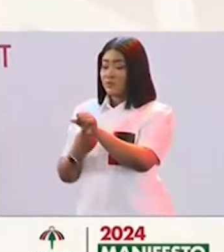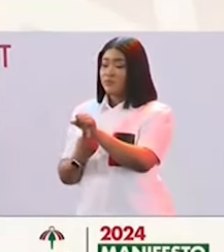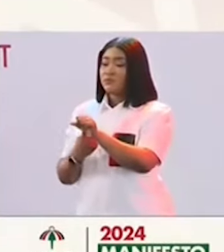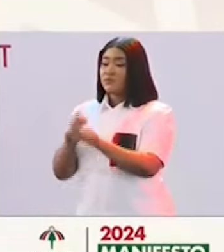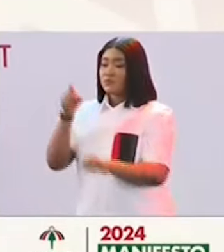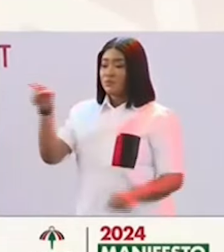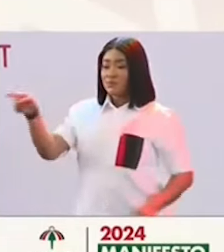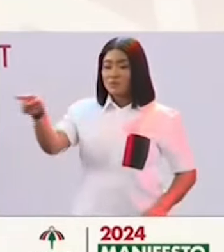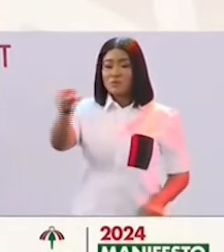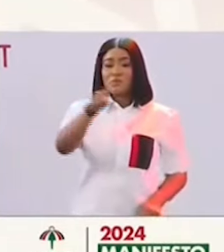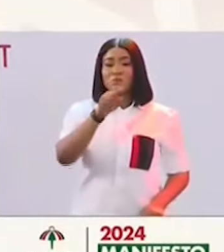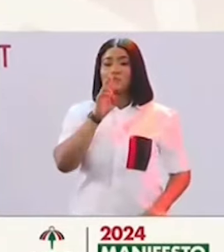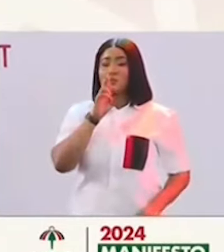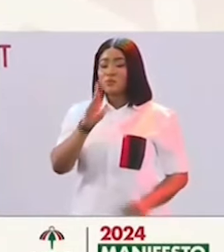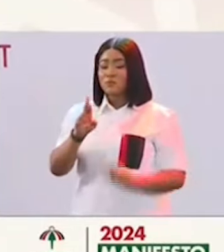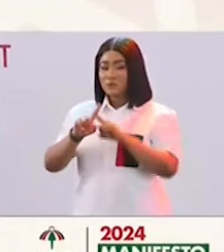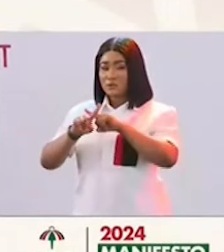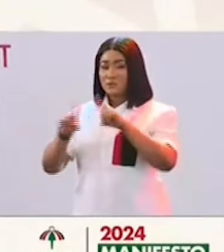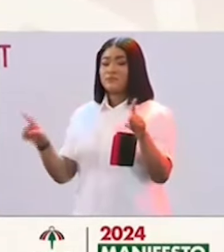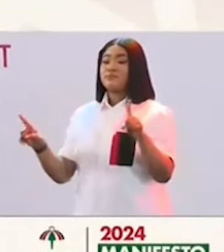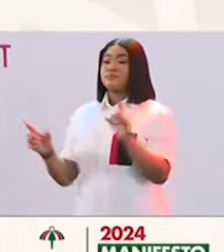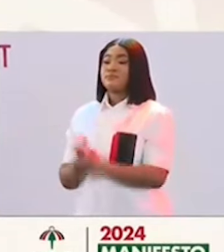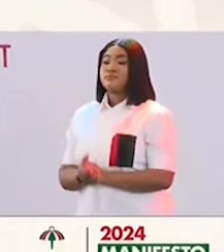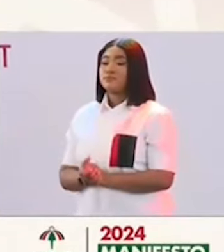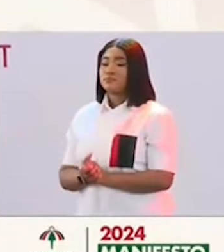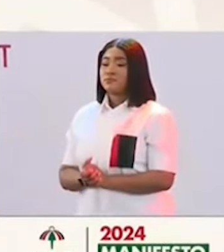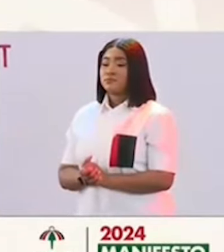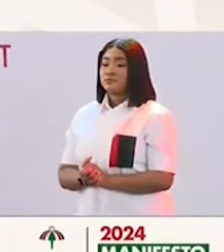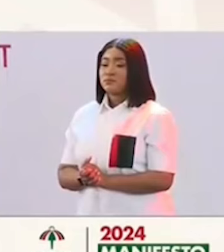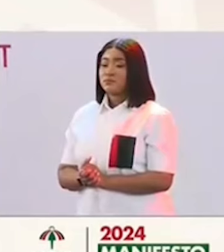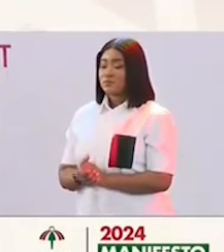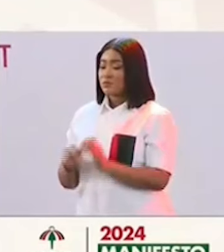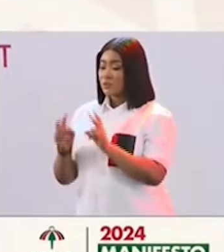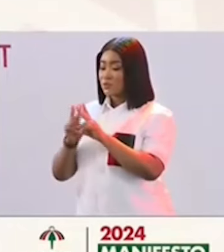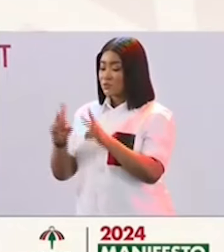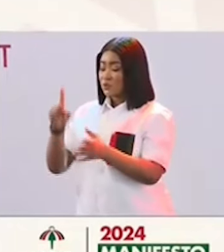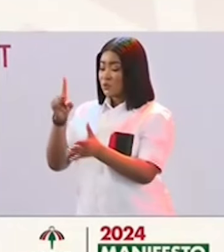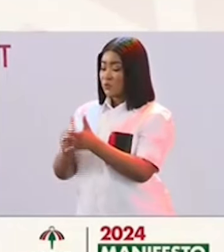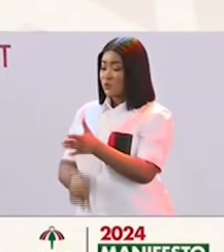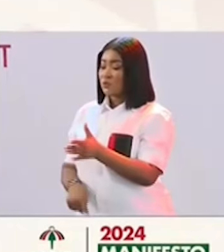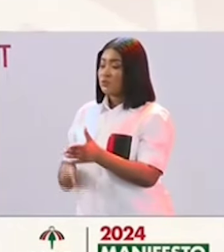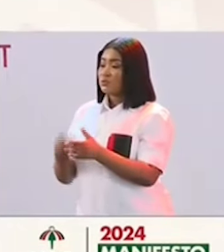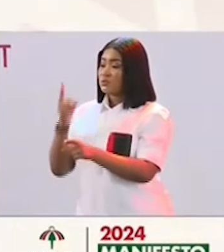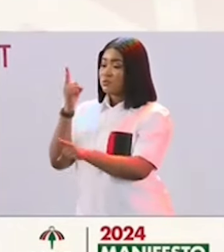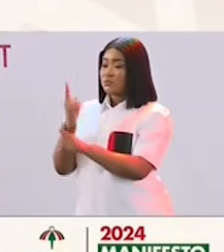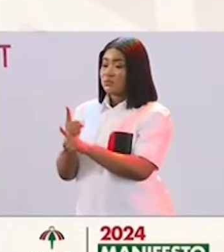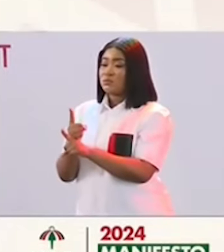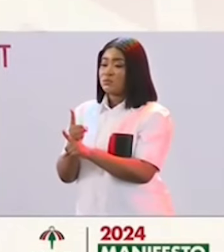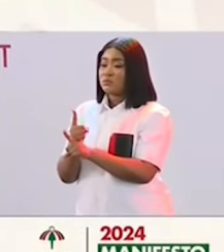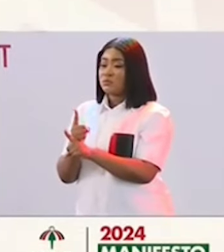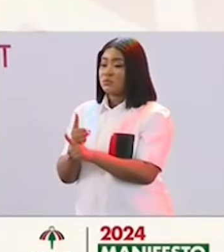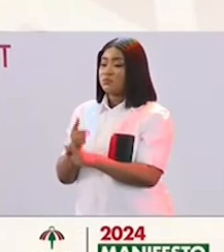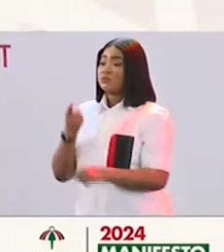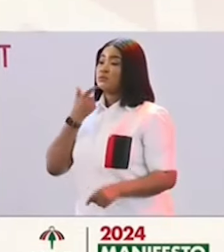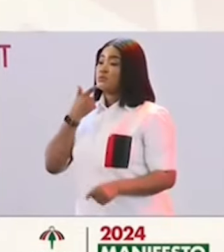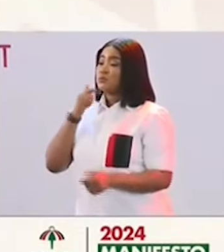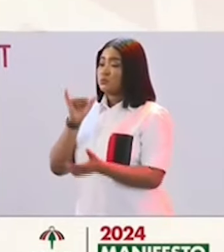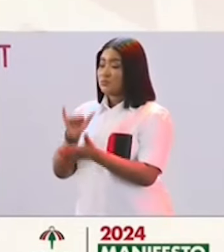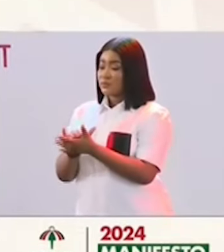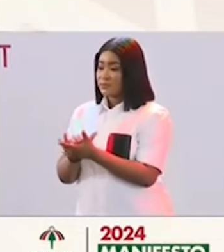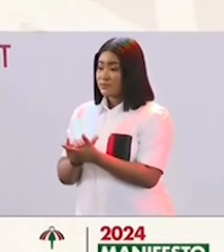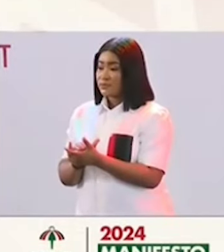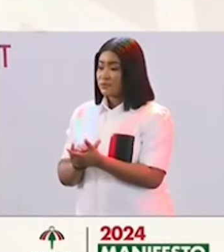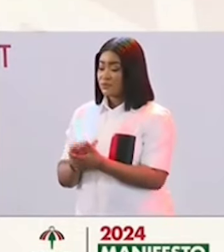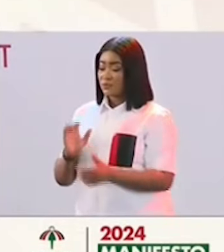you are in difficulty. Now, so what I want to just close today to say is that